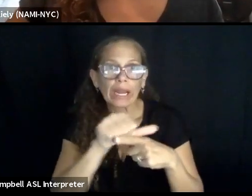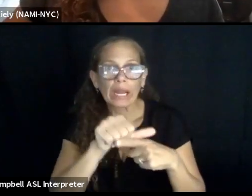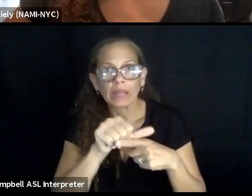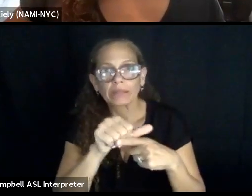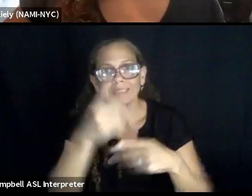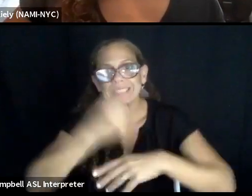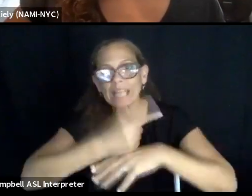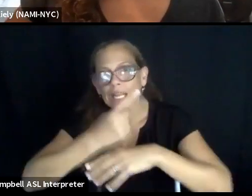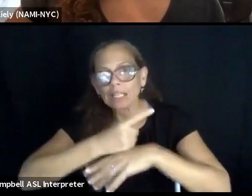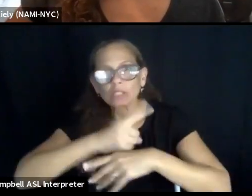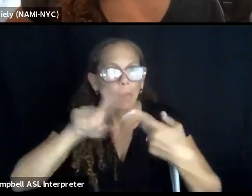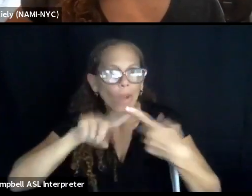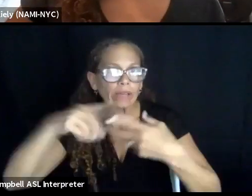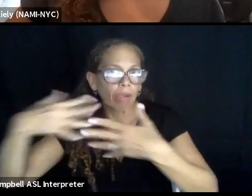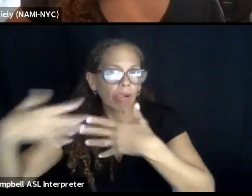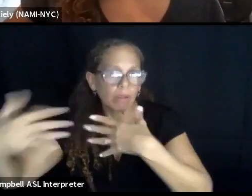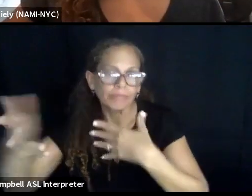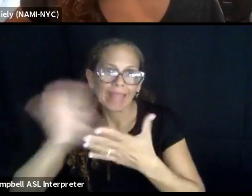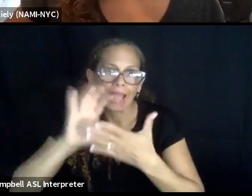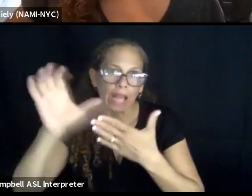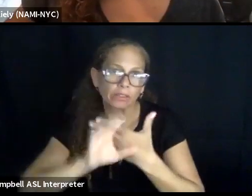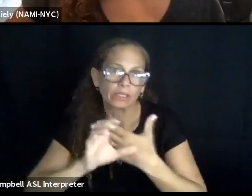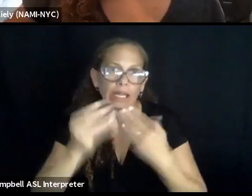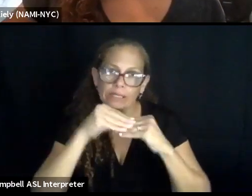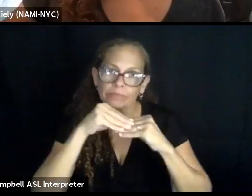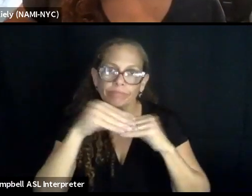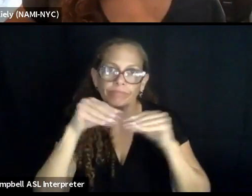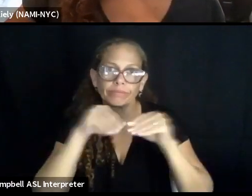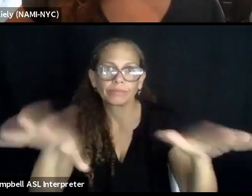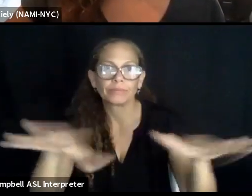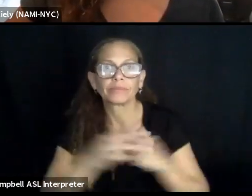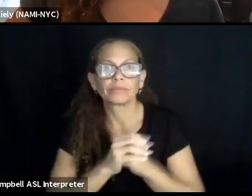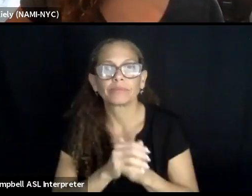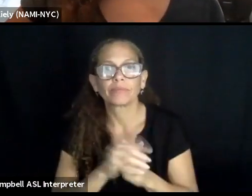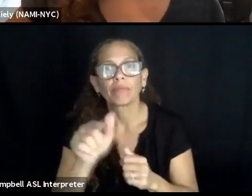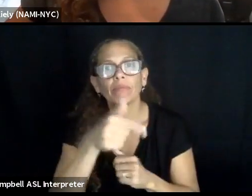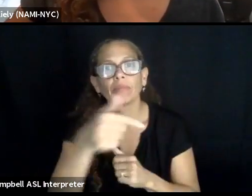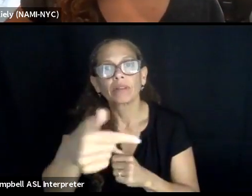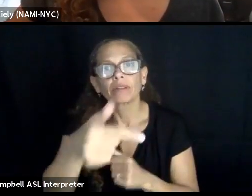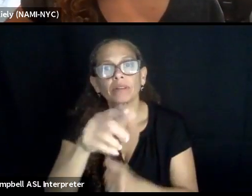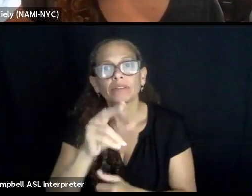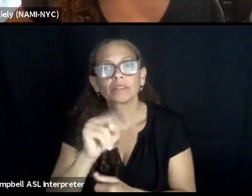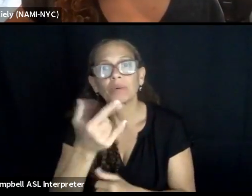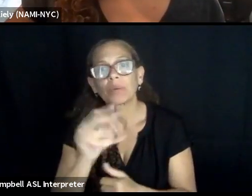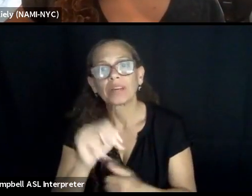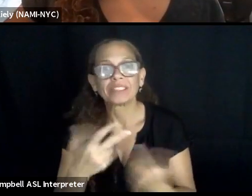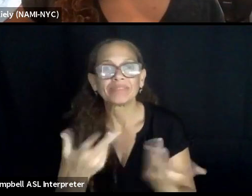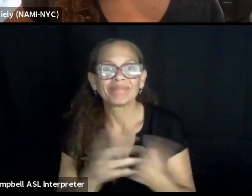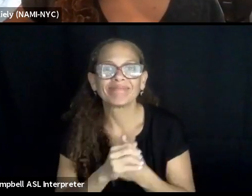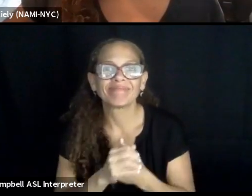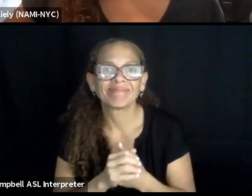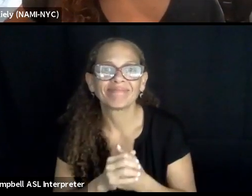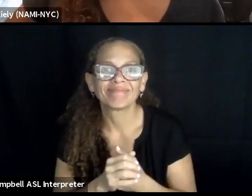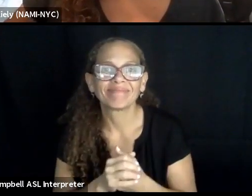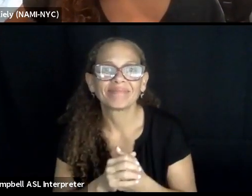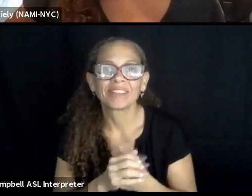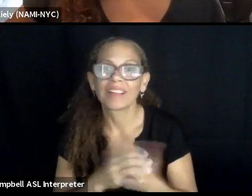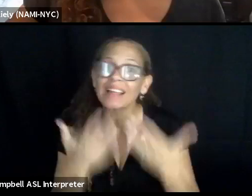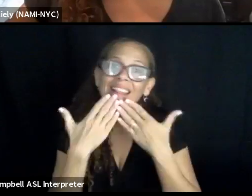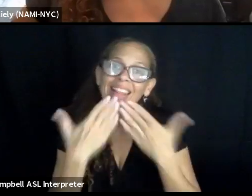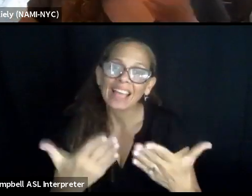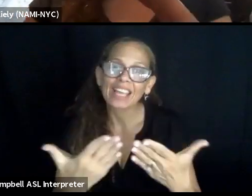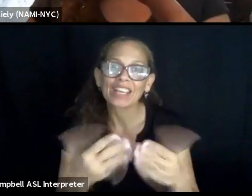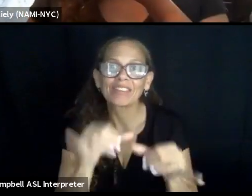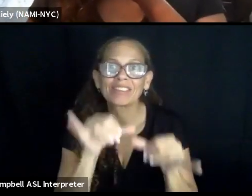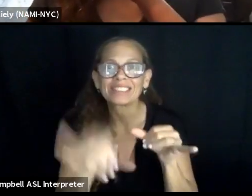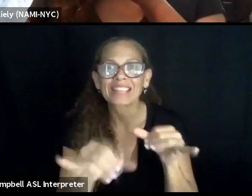can certainly send it out to you all. And I'll turn it over to Dr. Nguyen for any final words. Thank you for staying 5